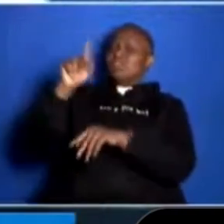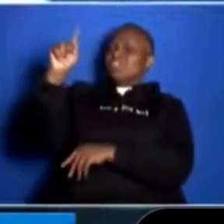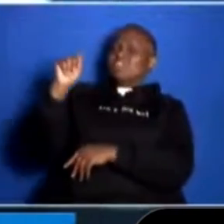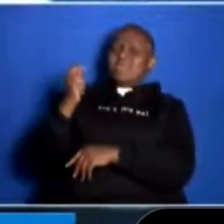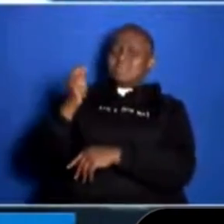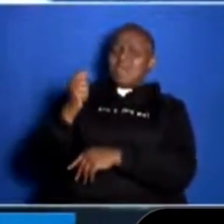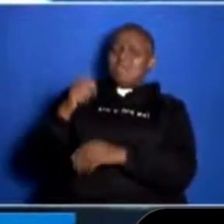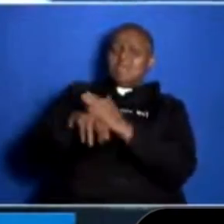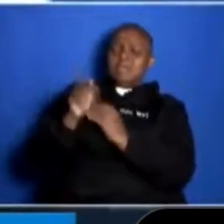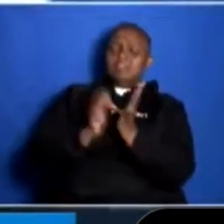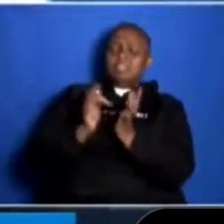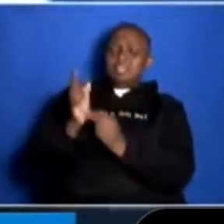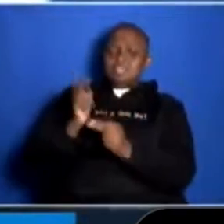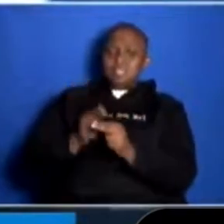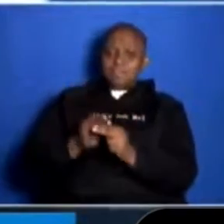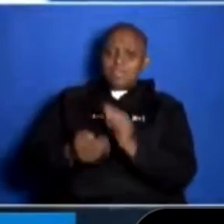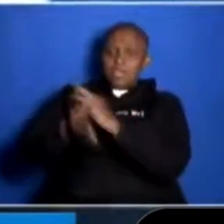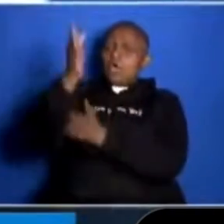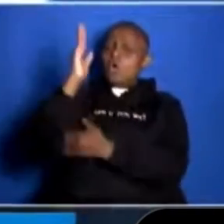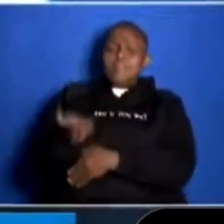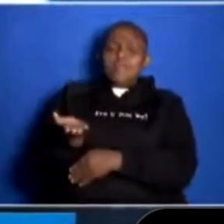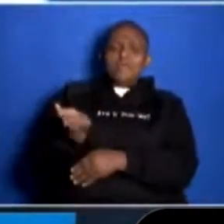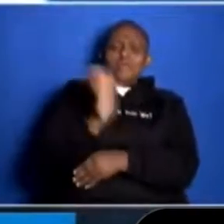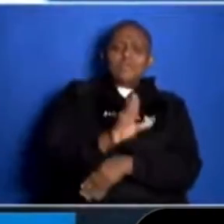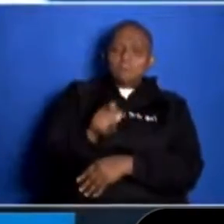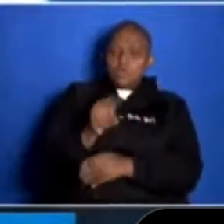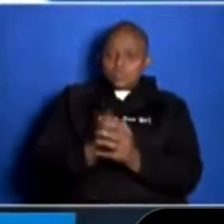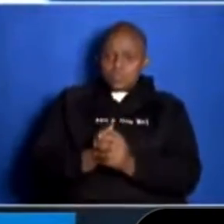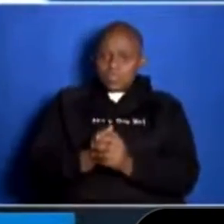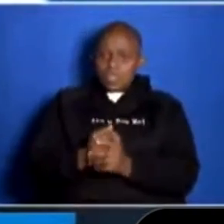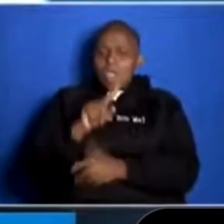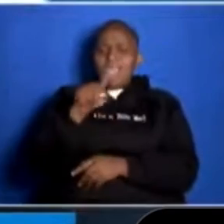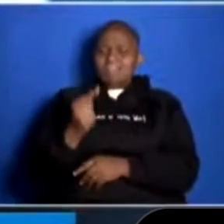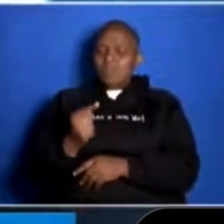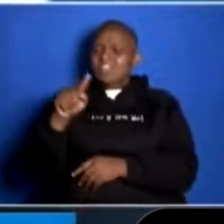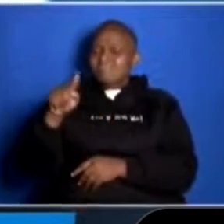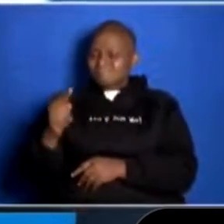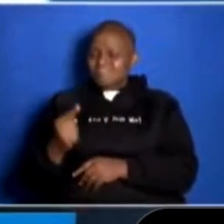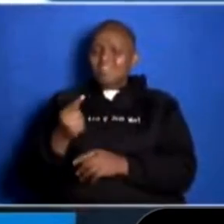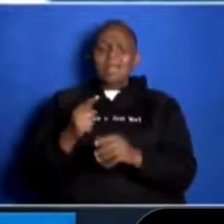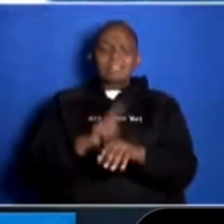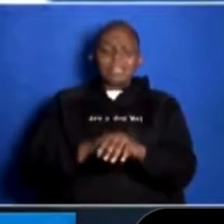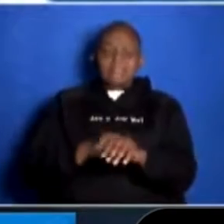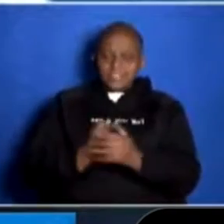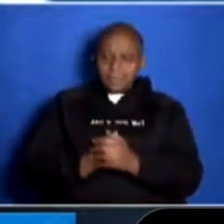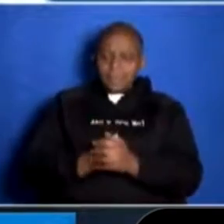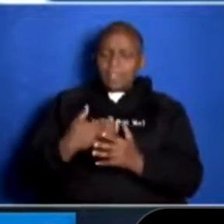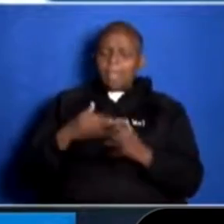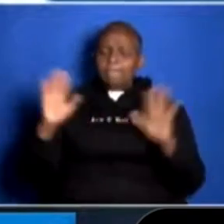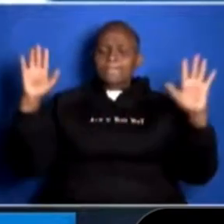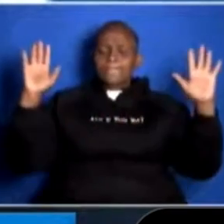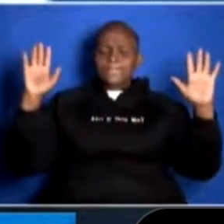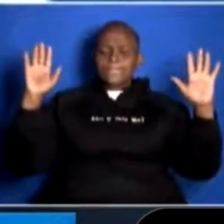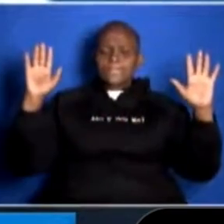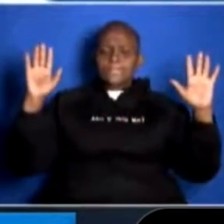Jesus' name, God is going to restore you 1,000 times. Mara elfu. Raise your hand, everybody. Inua